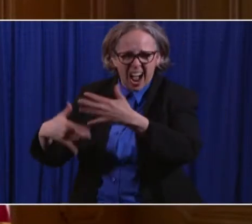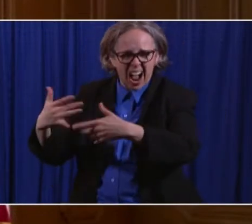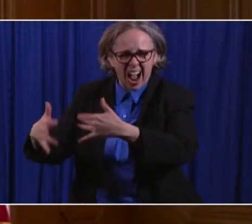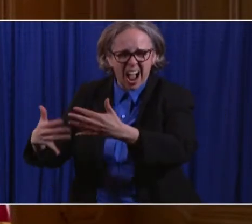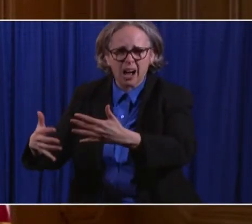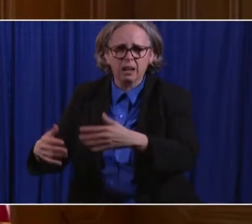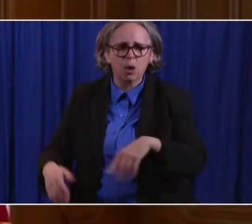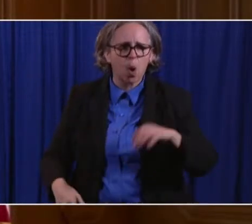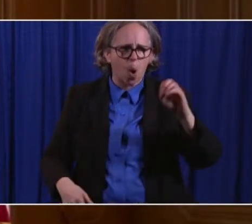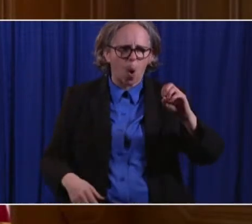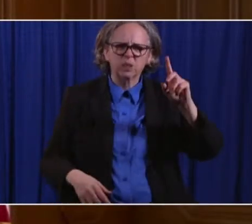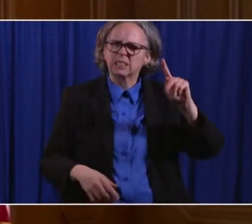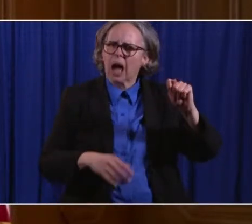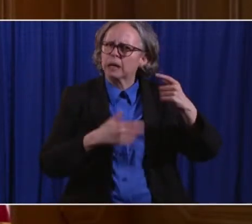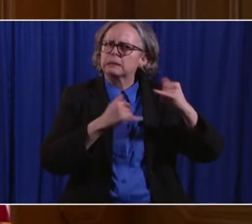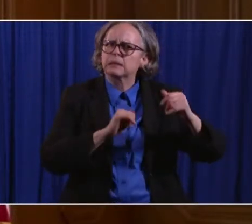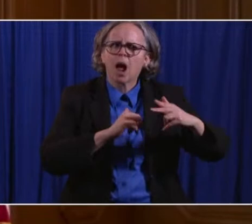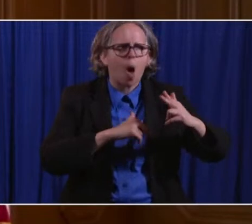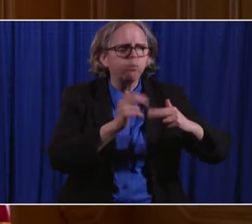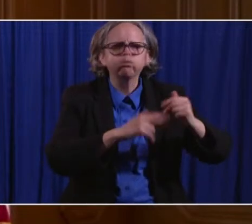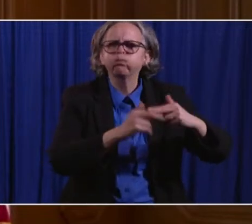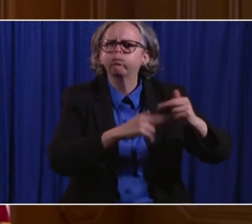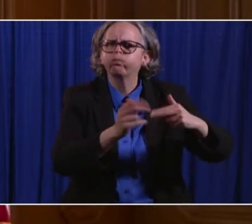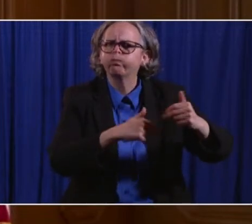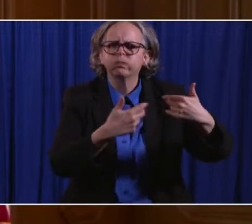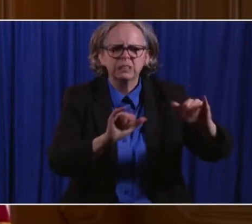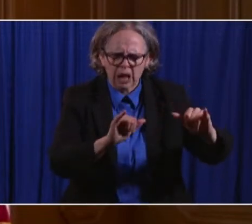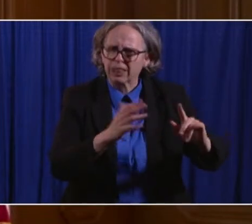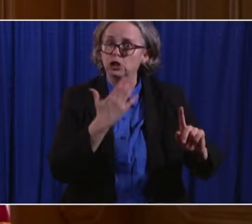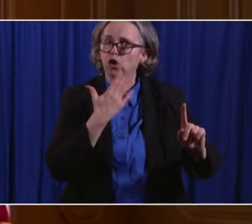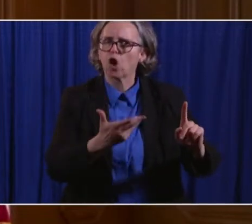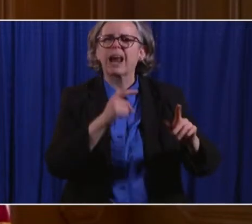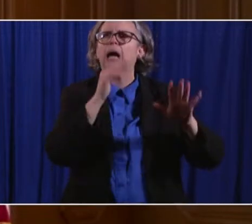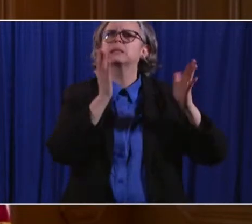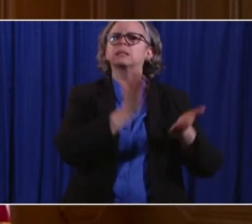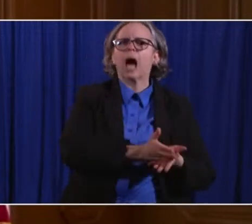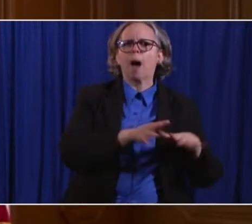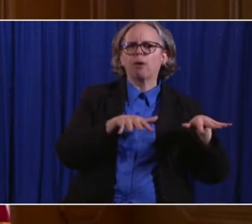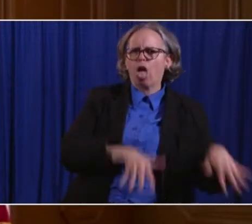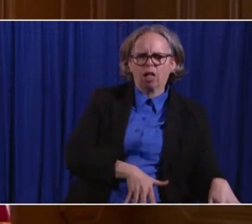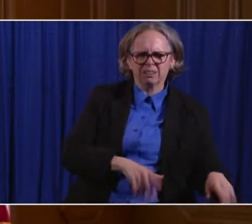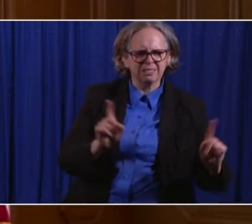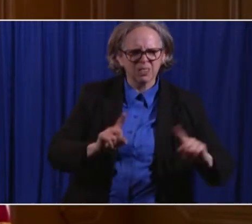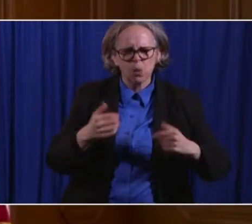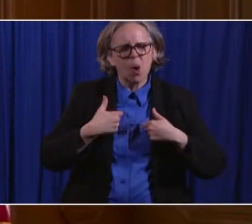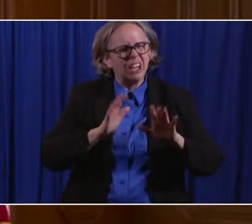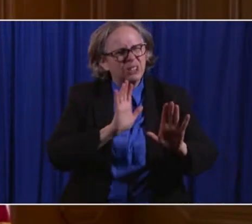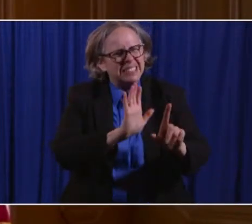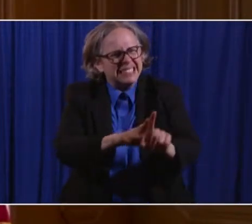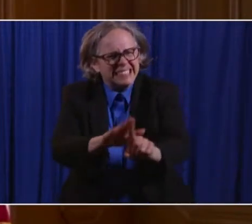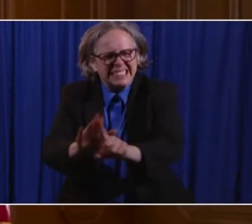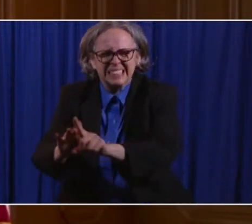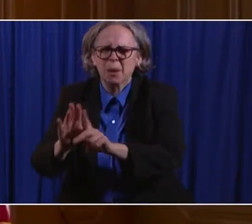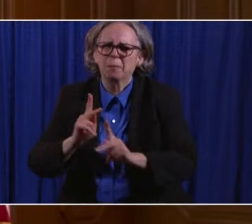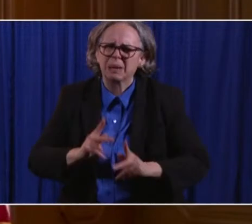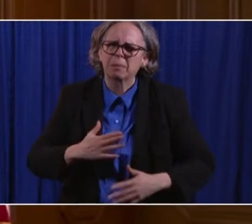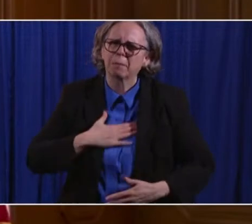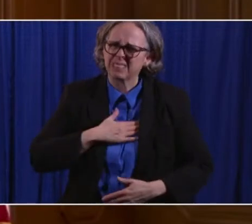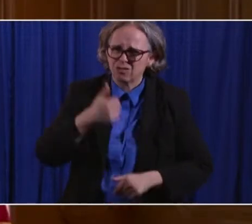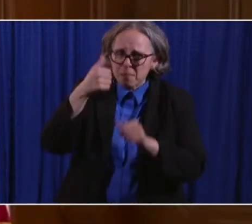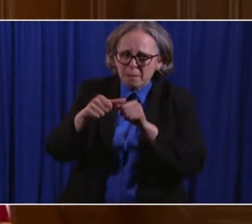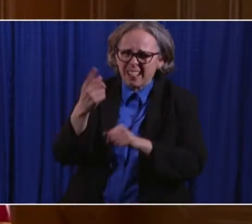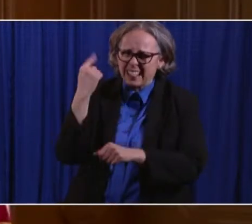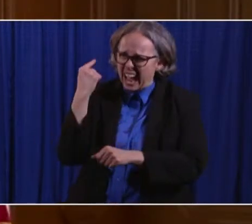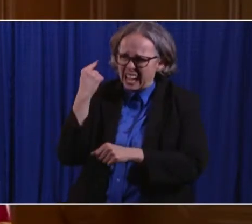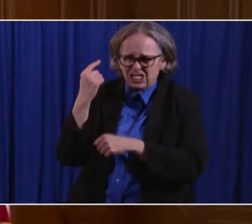But as we head into this season, I want to remind everyone about something else that happened last year. The concerning amount